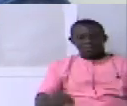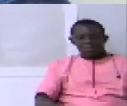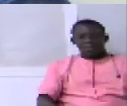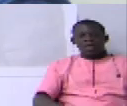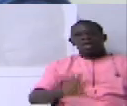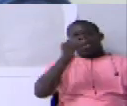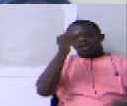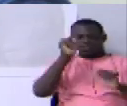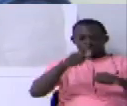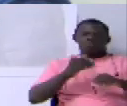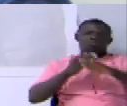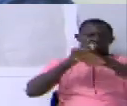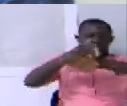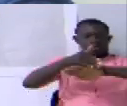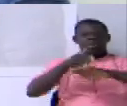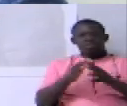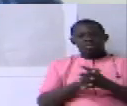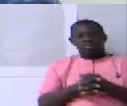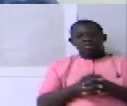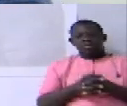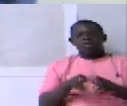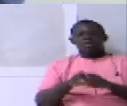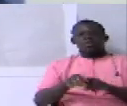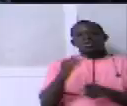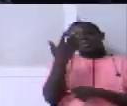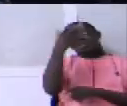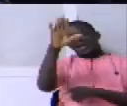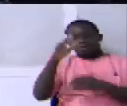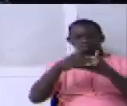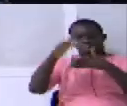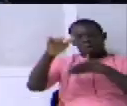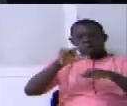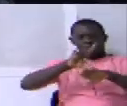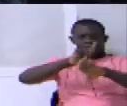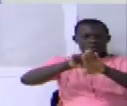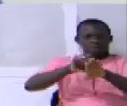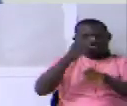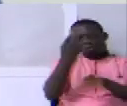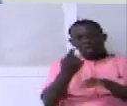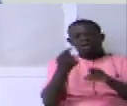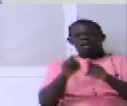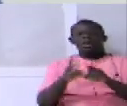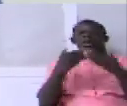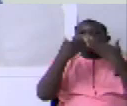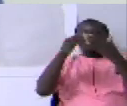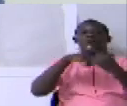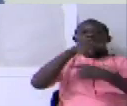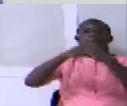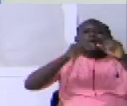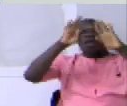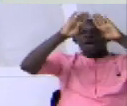Yes, you may proceed. Just 10 more minutes. Tell us about the accommodation. Was